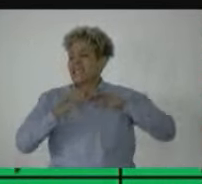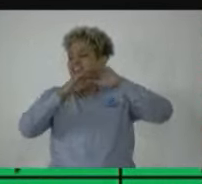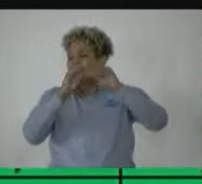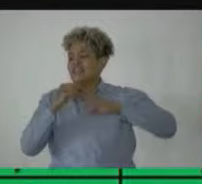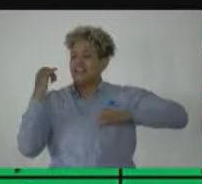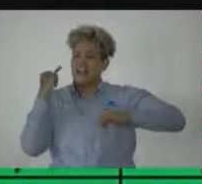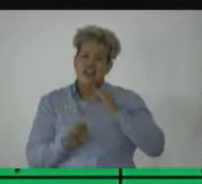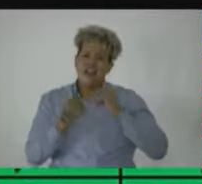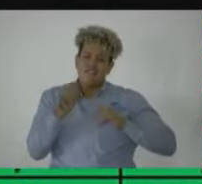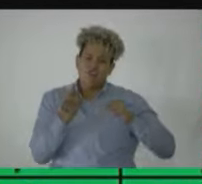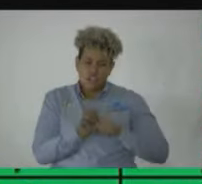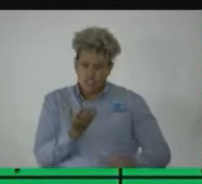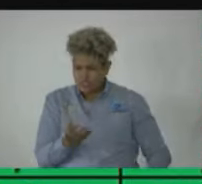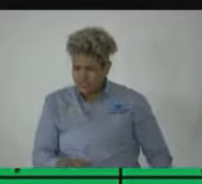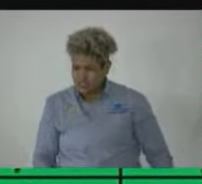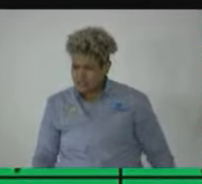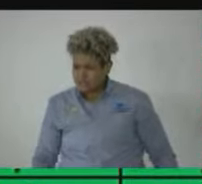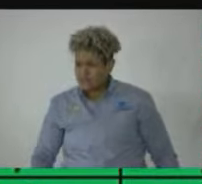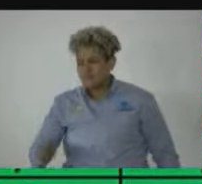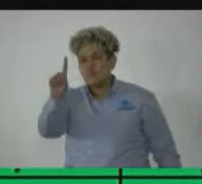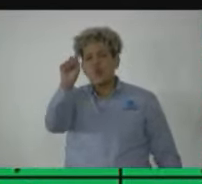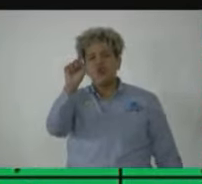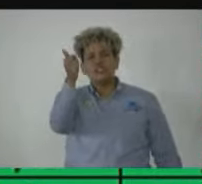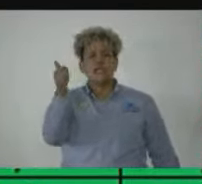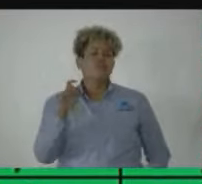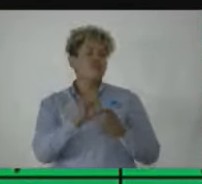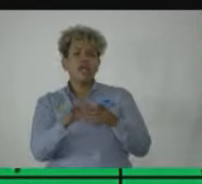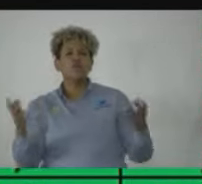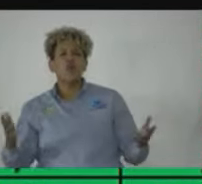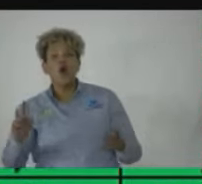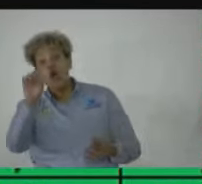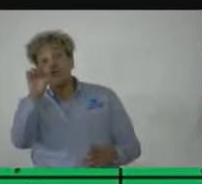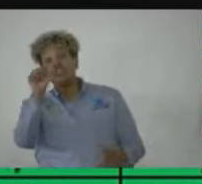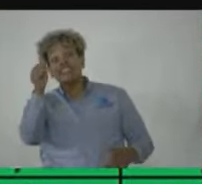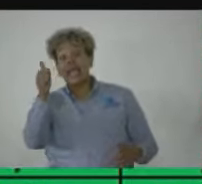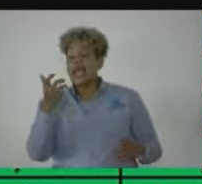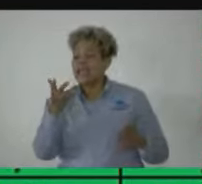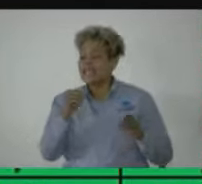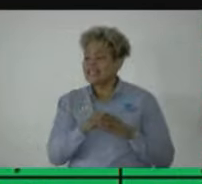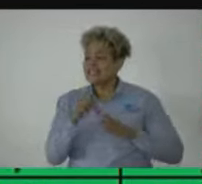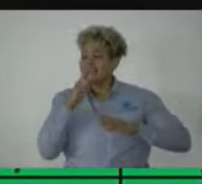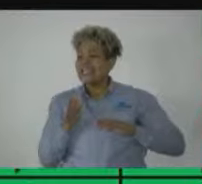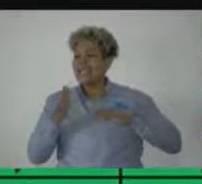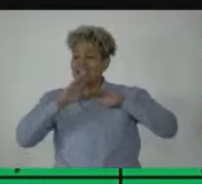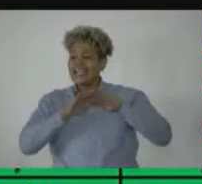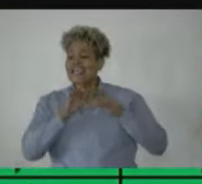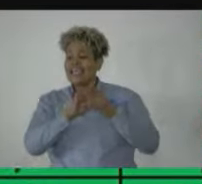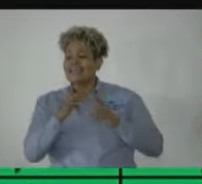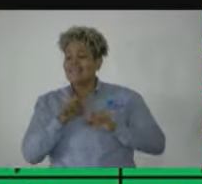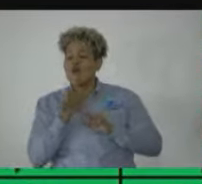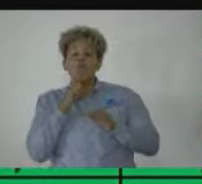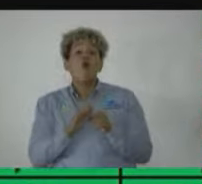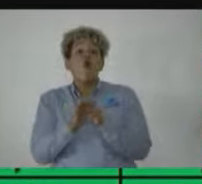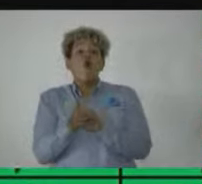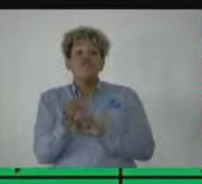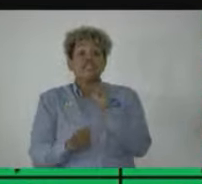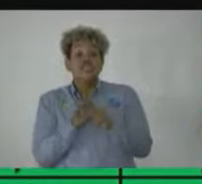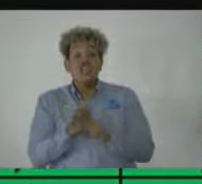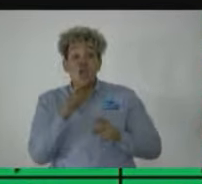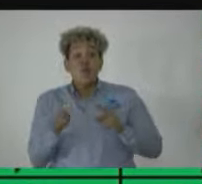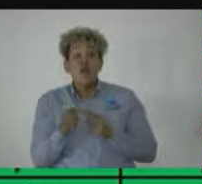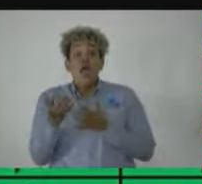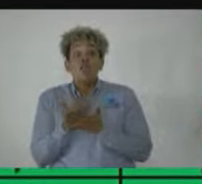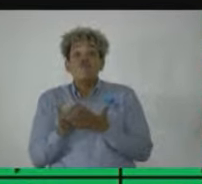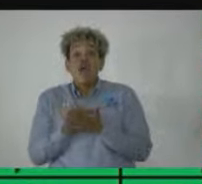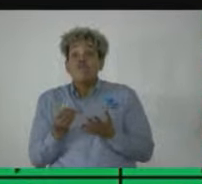last 4 years. Now, what does 110 relate to? 110 is the increase from the COVID year when